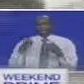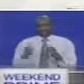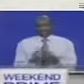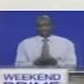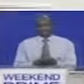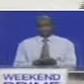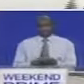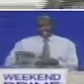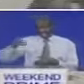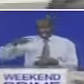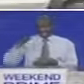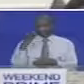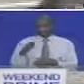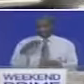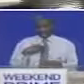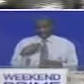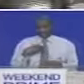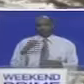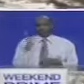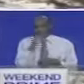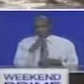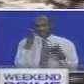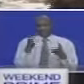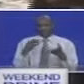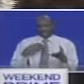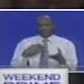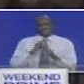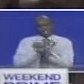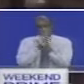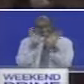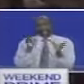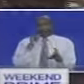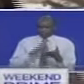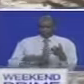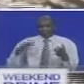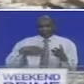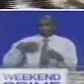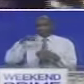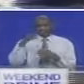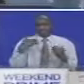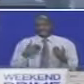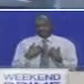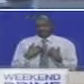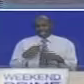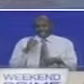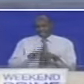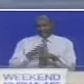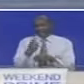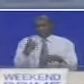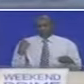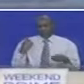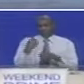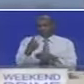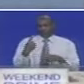The surrounding is noisy and polluted, giving a clear picture of what the pupils go through as they commute to and